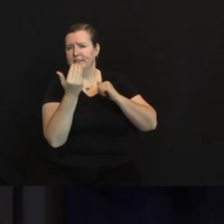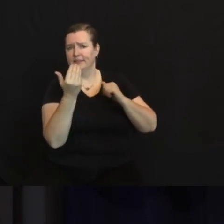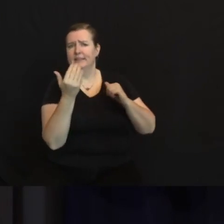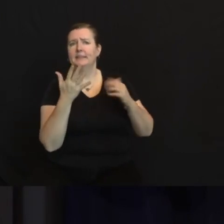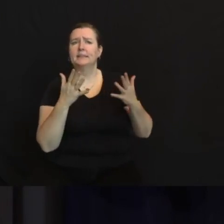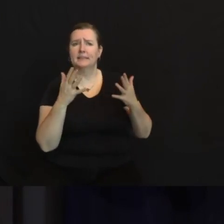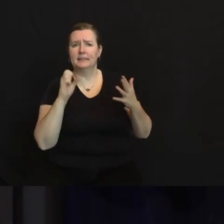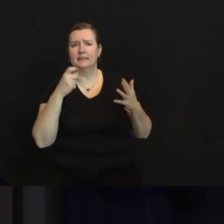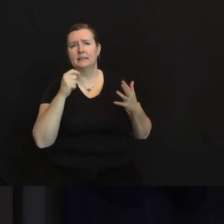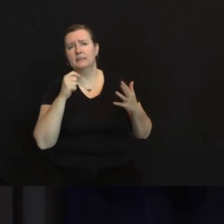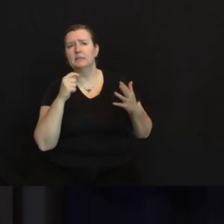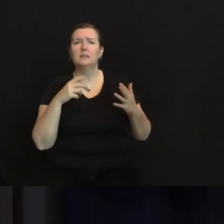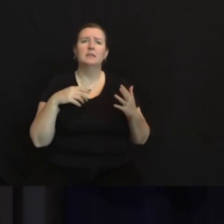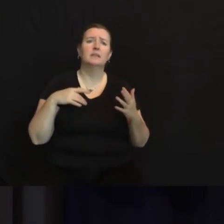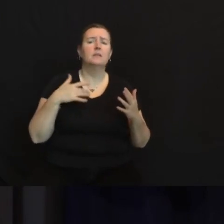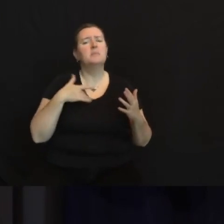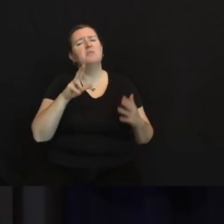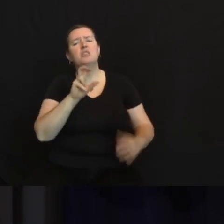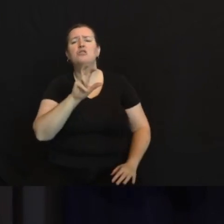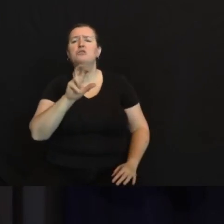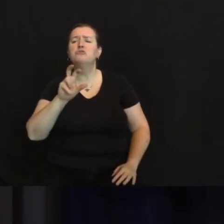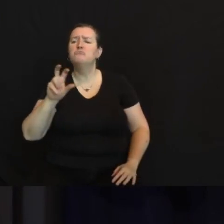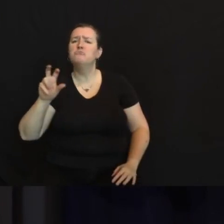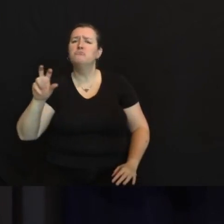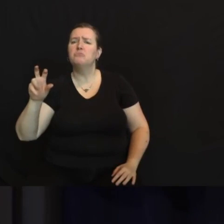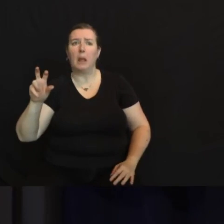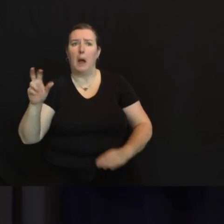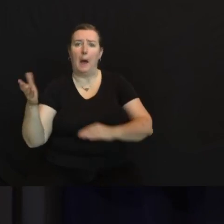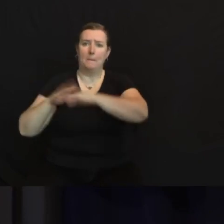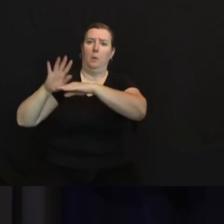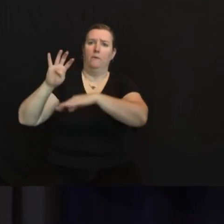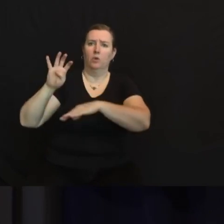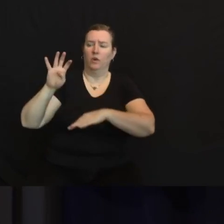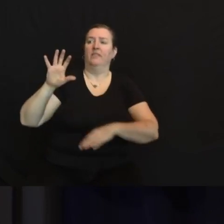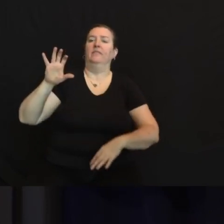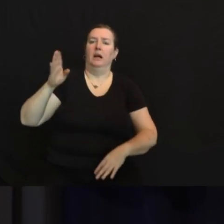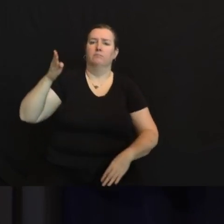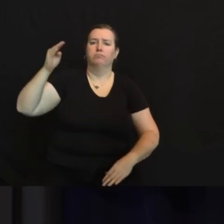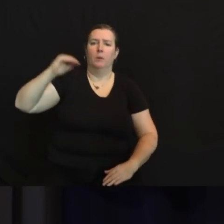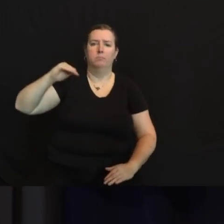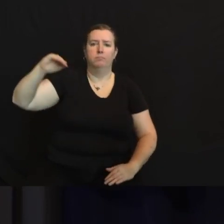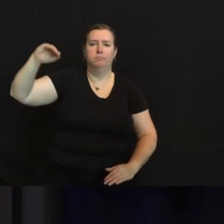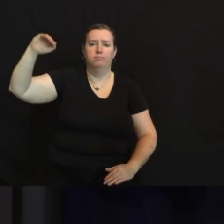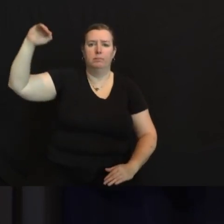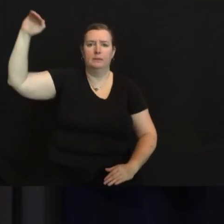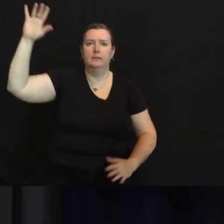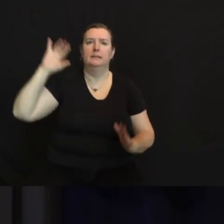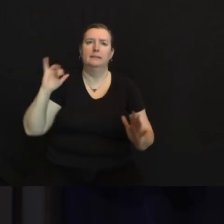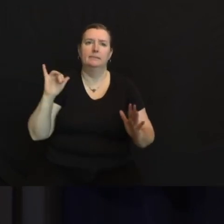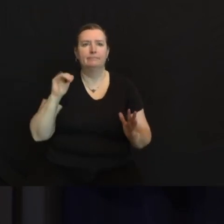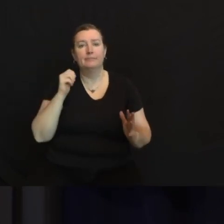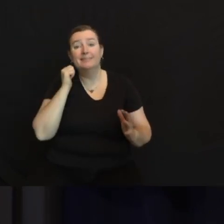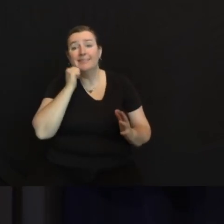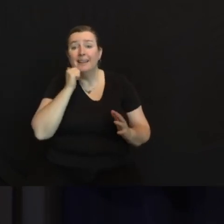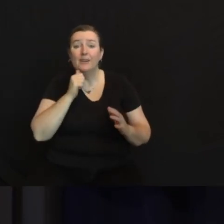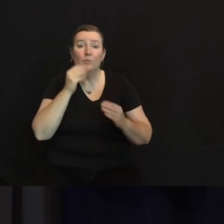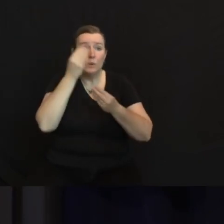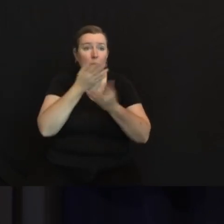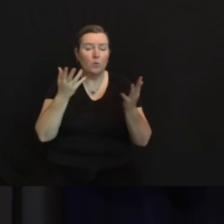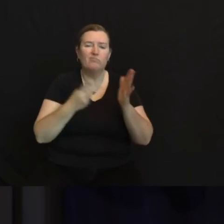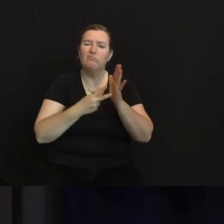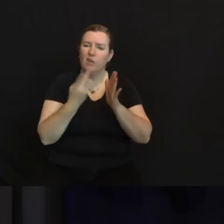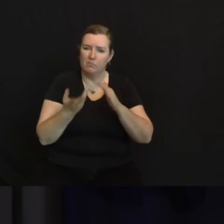300s each day. Then they climbed to 500 to 600 daily. Now daily reports of cases have doubled since